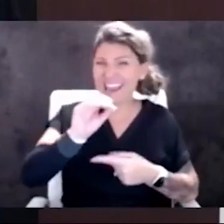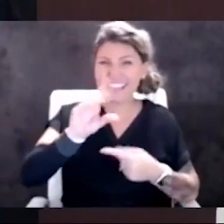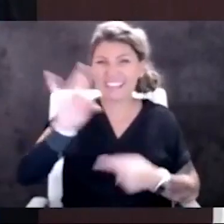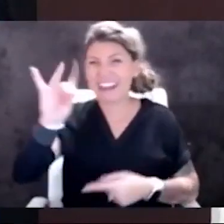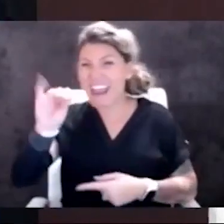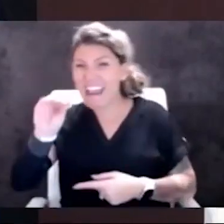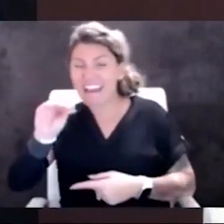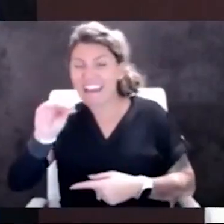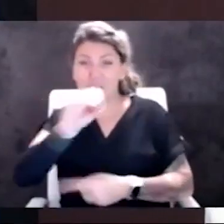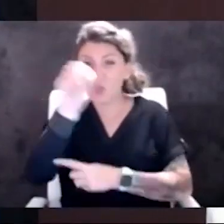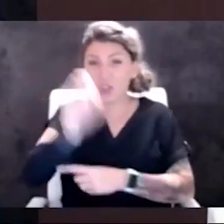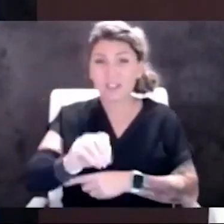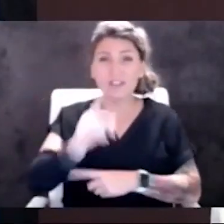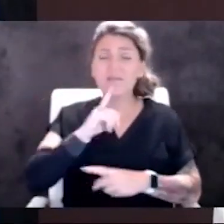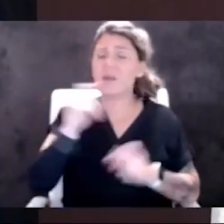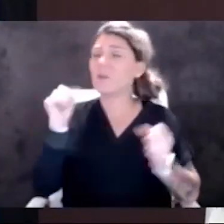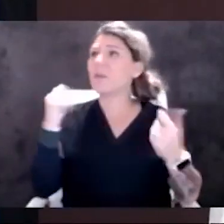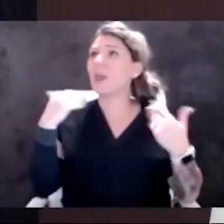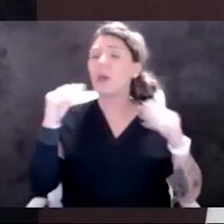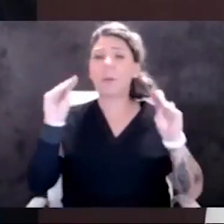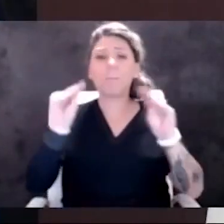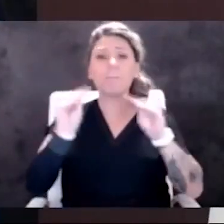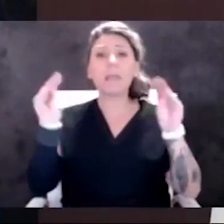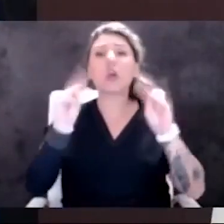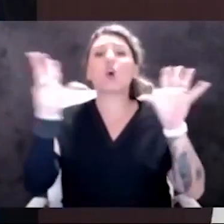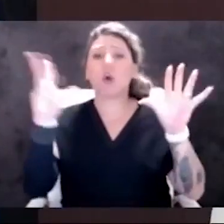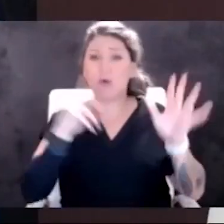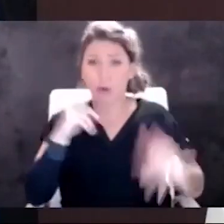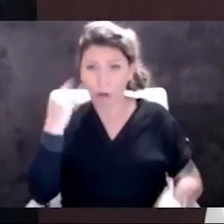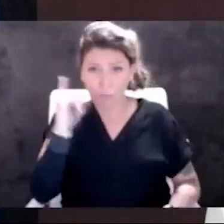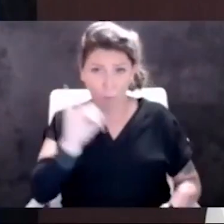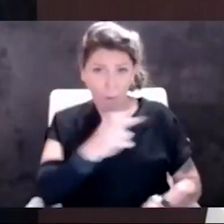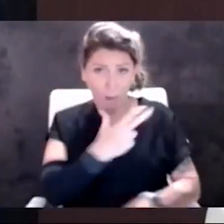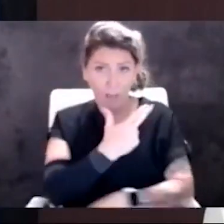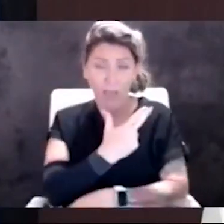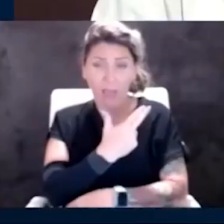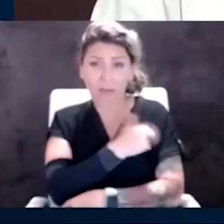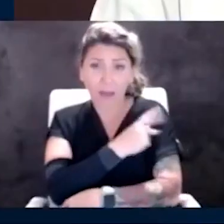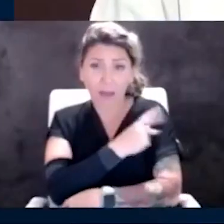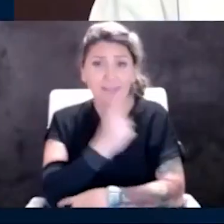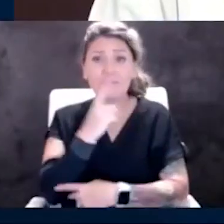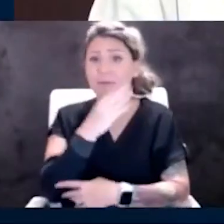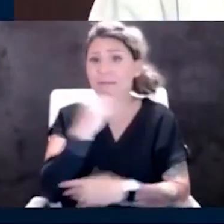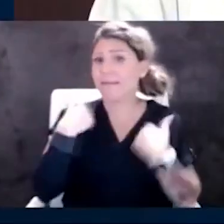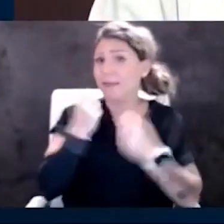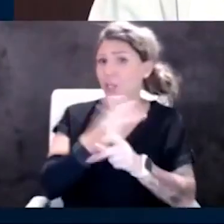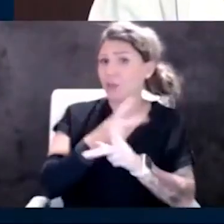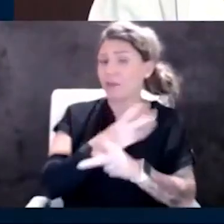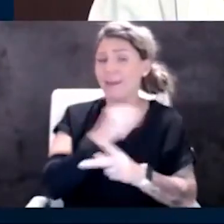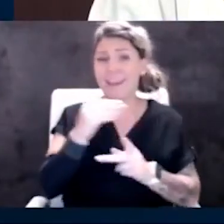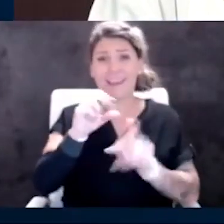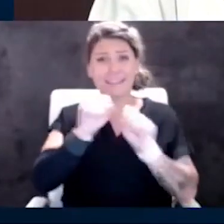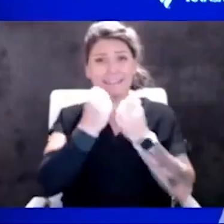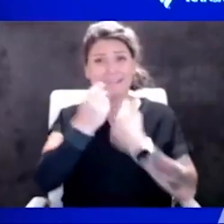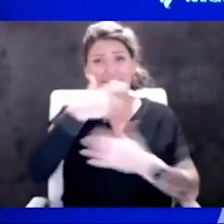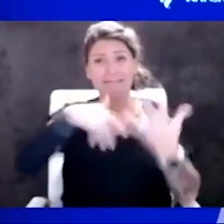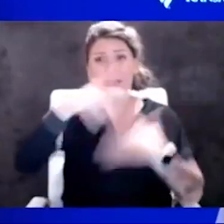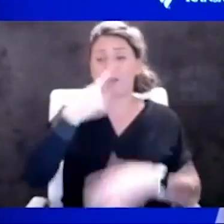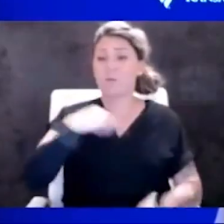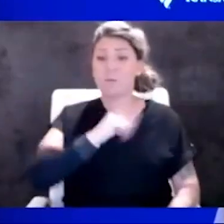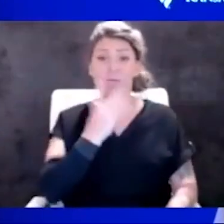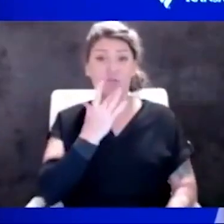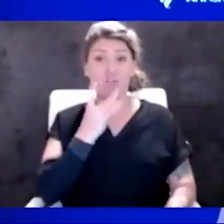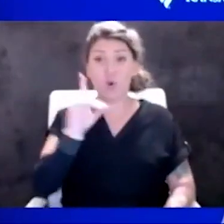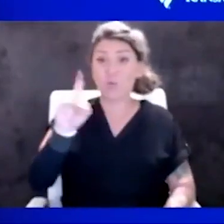a miracle that would be to healthcare and how much of an effect that would have on society. Yeah, I mean, we've said we would prefer if 100% of